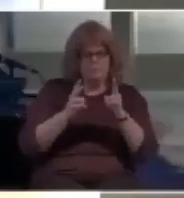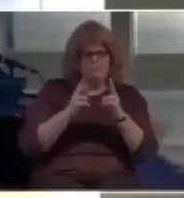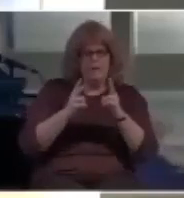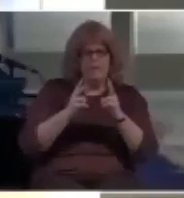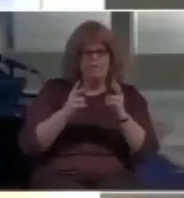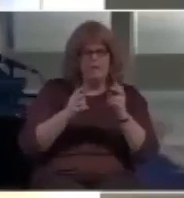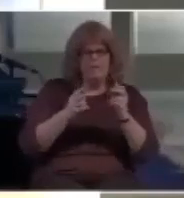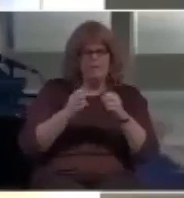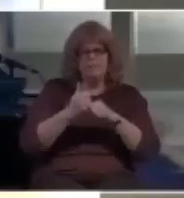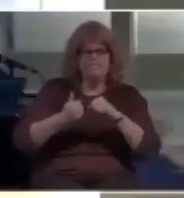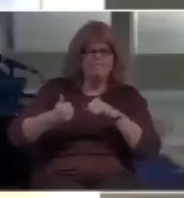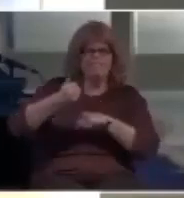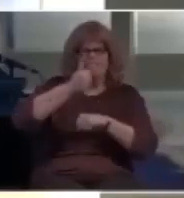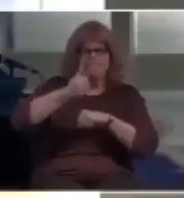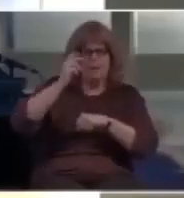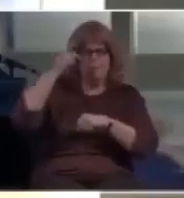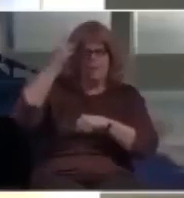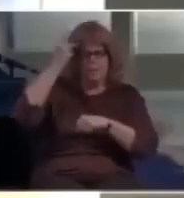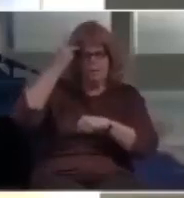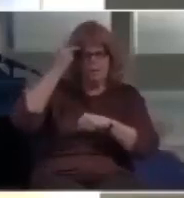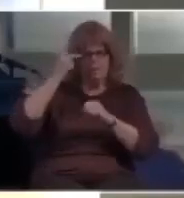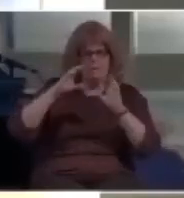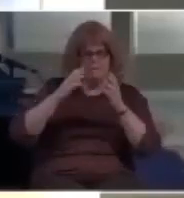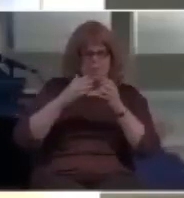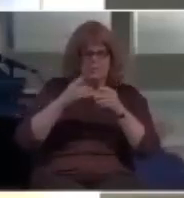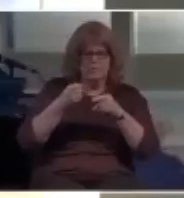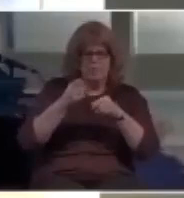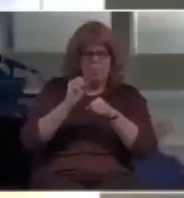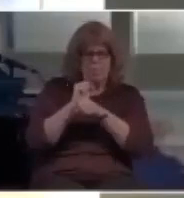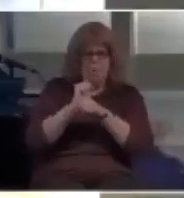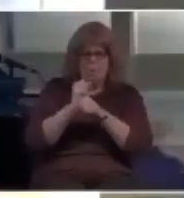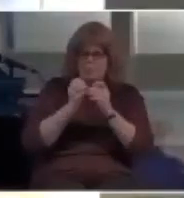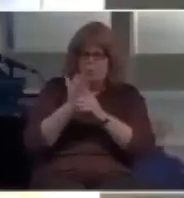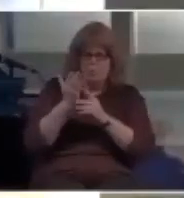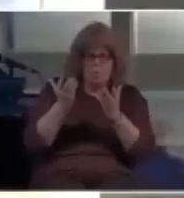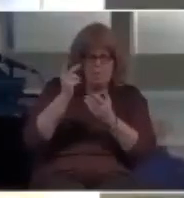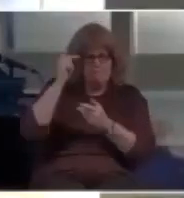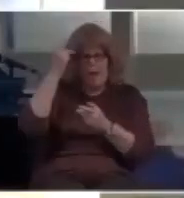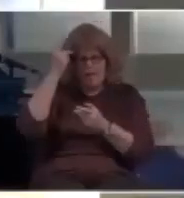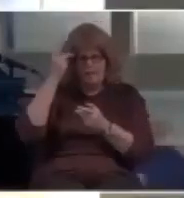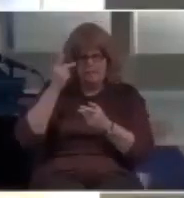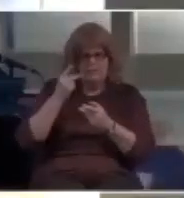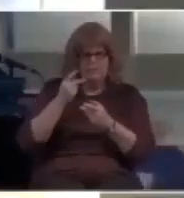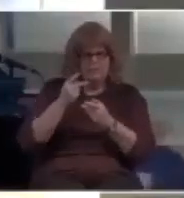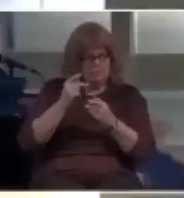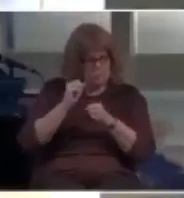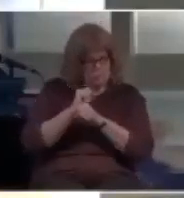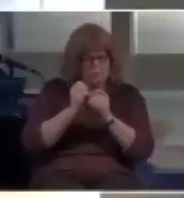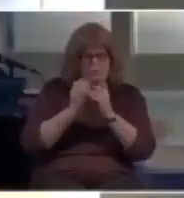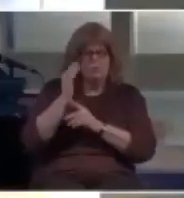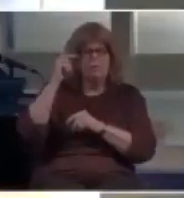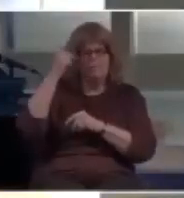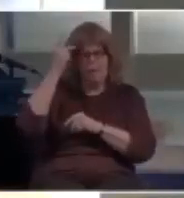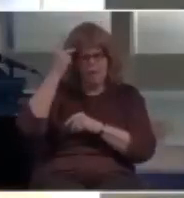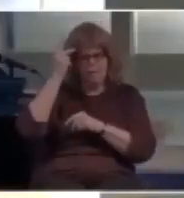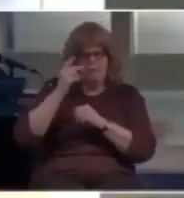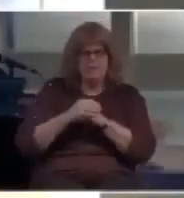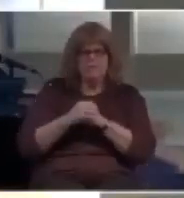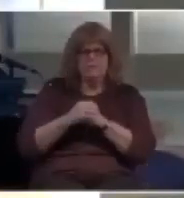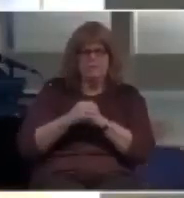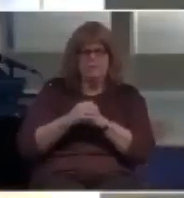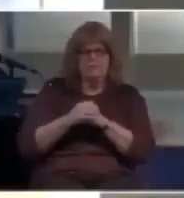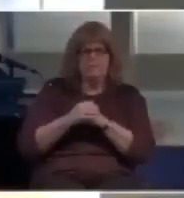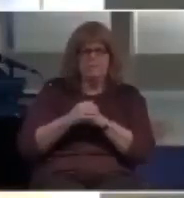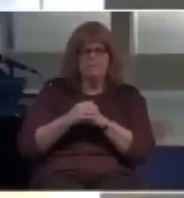political force, that he works through politics. He works through politics. And so